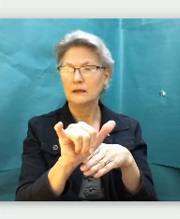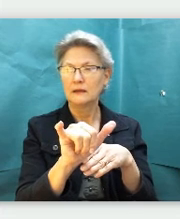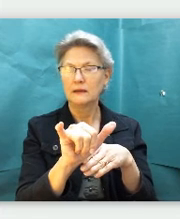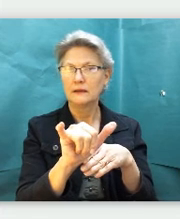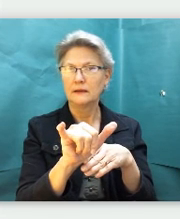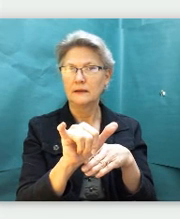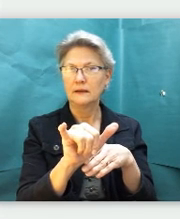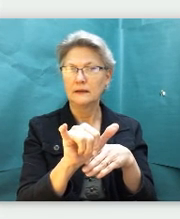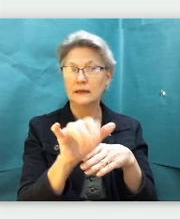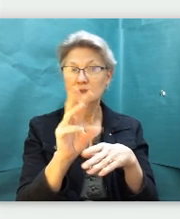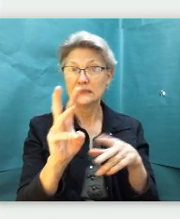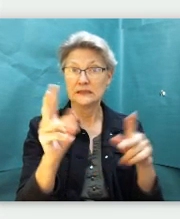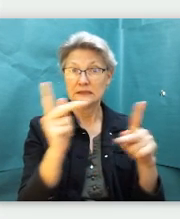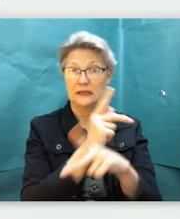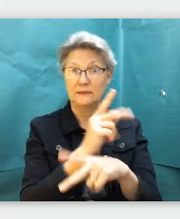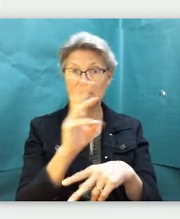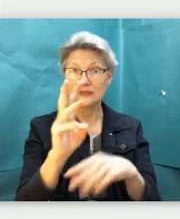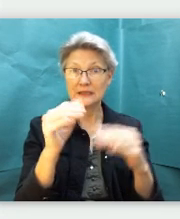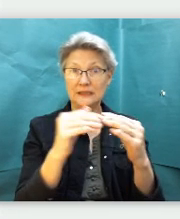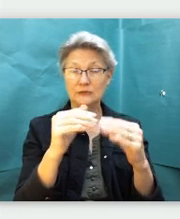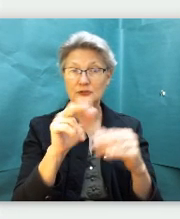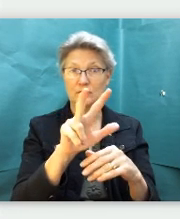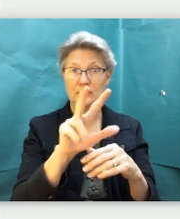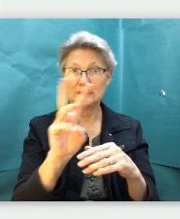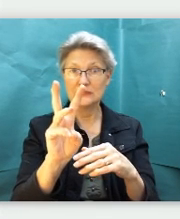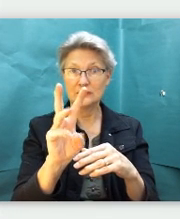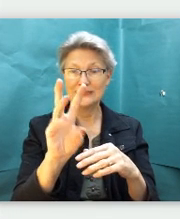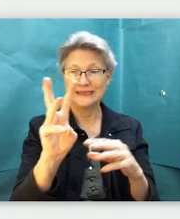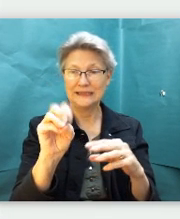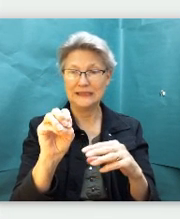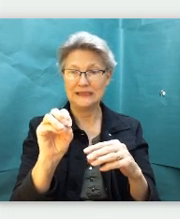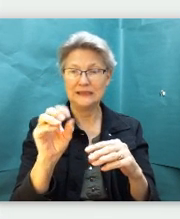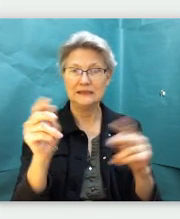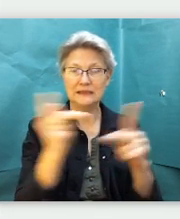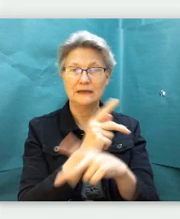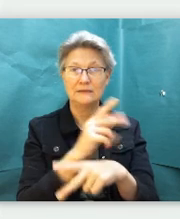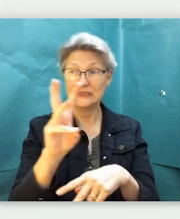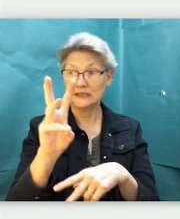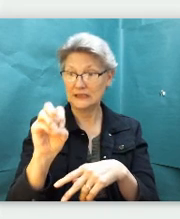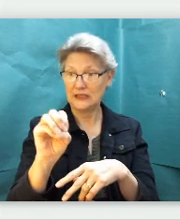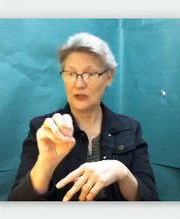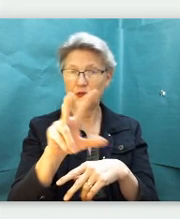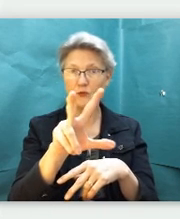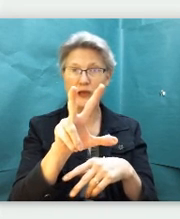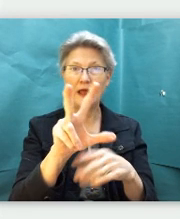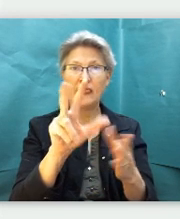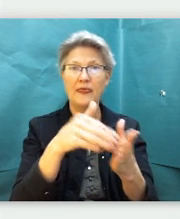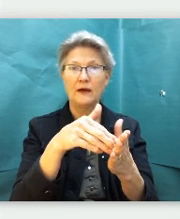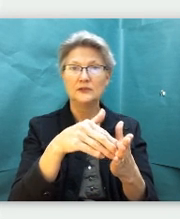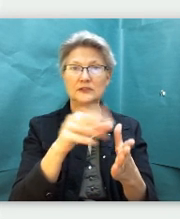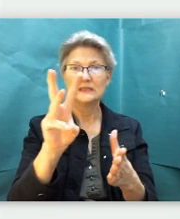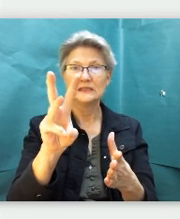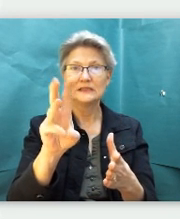is 36, so 60 times 60 is